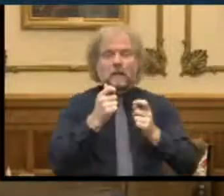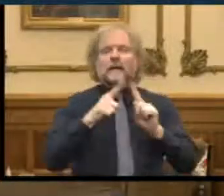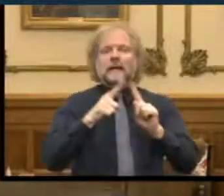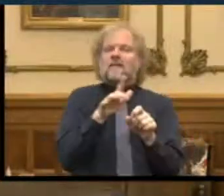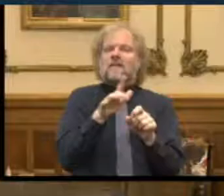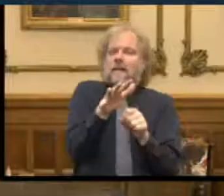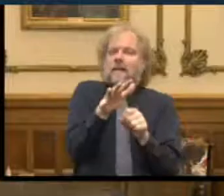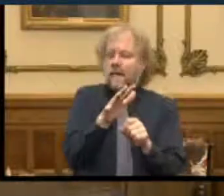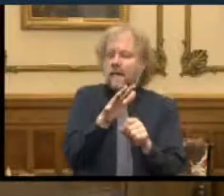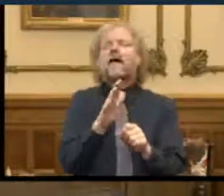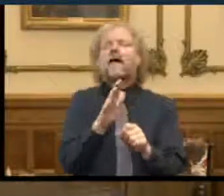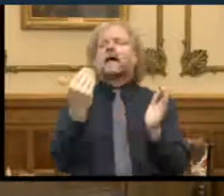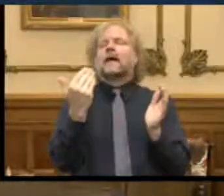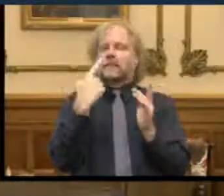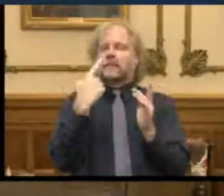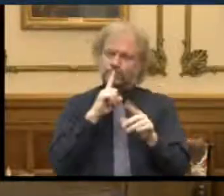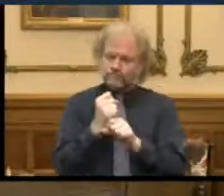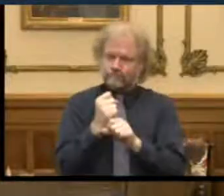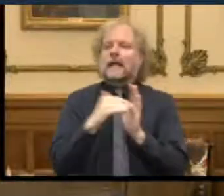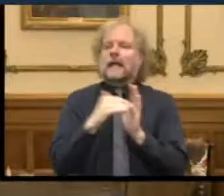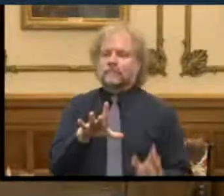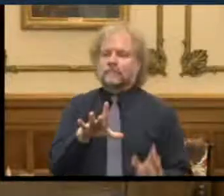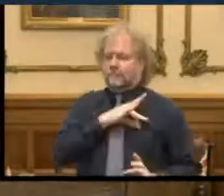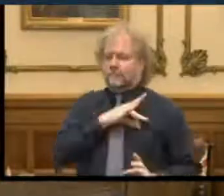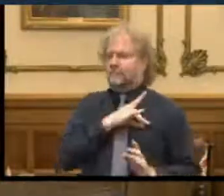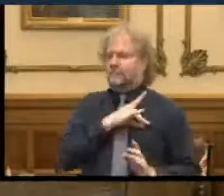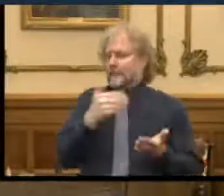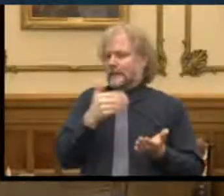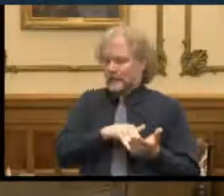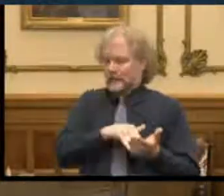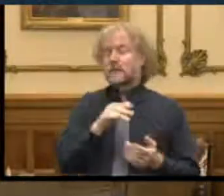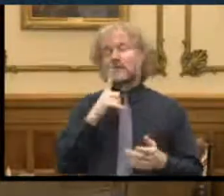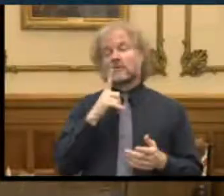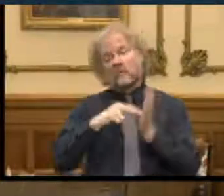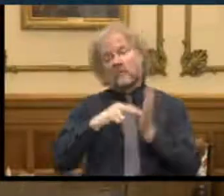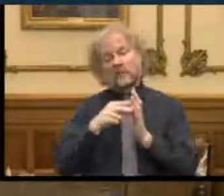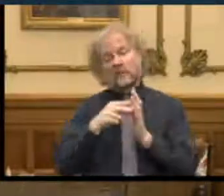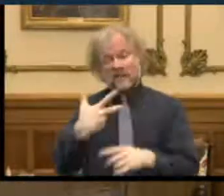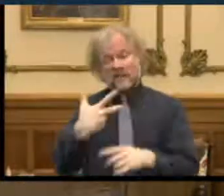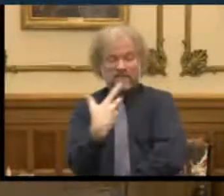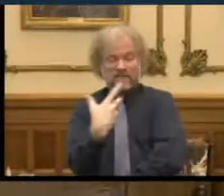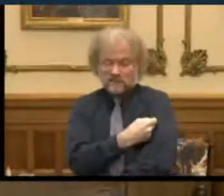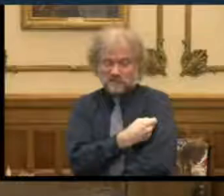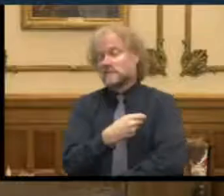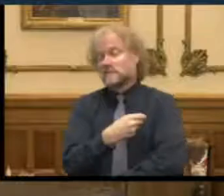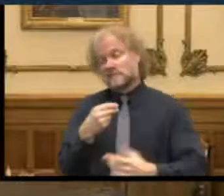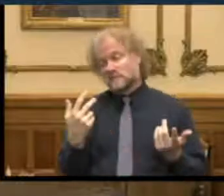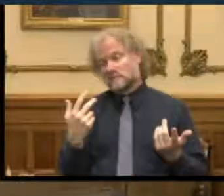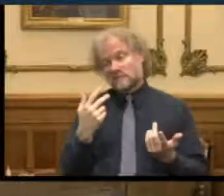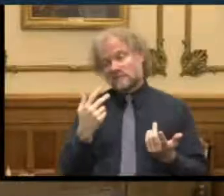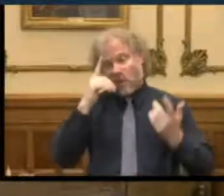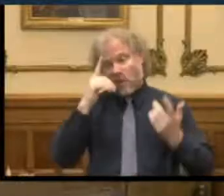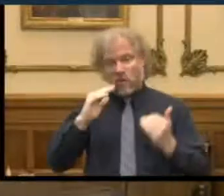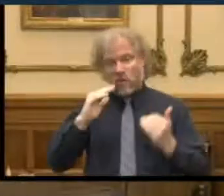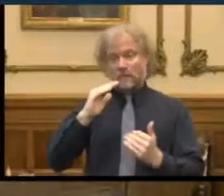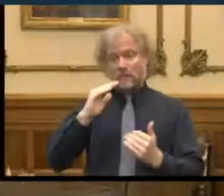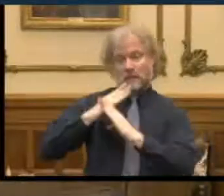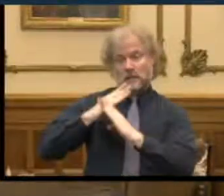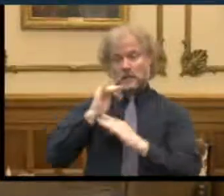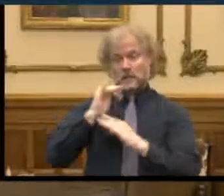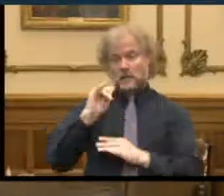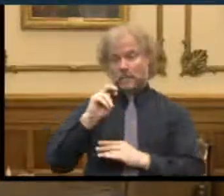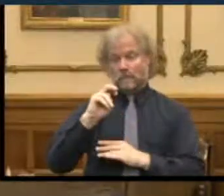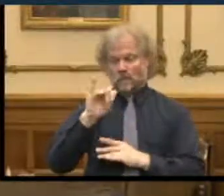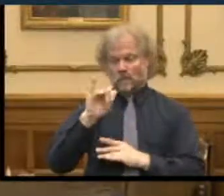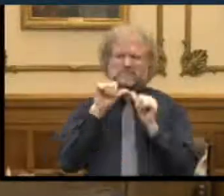a reinfection. So it does say that really our vaccine is something that, number one, we hope that immunity lasts over a good